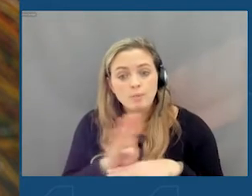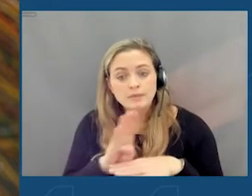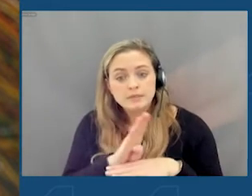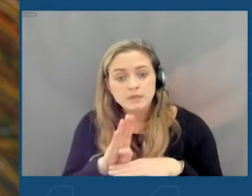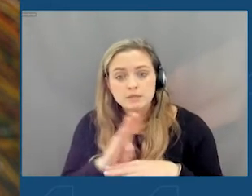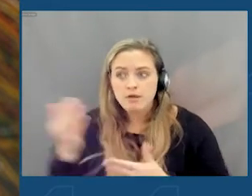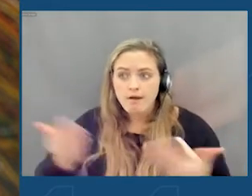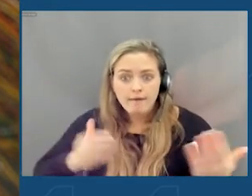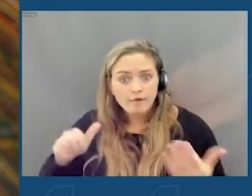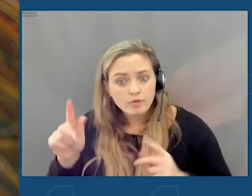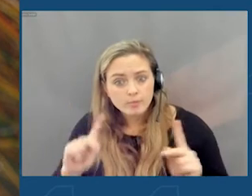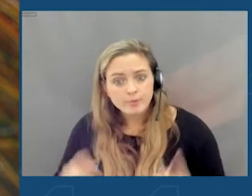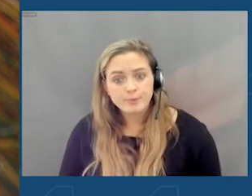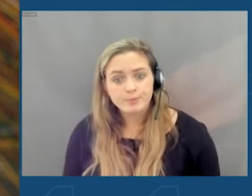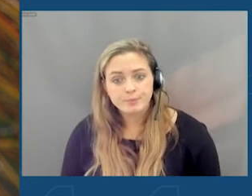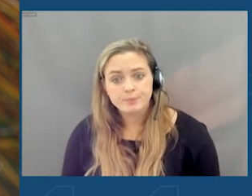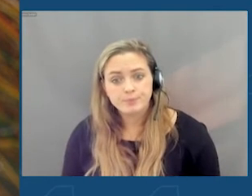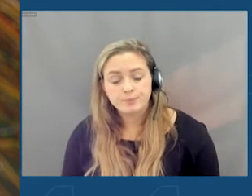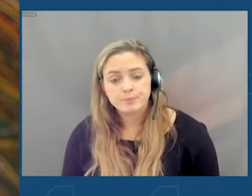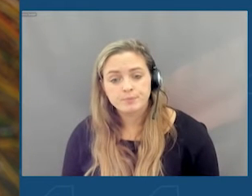people.